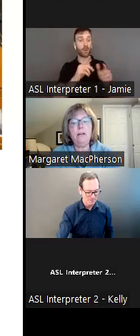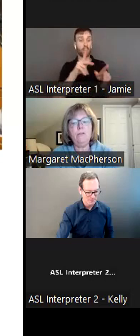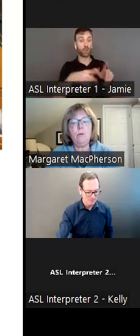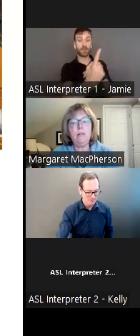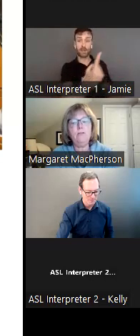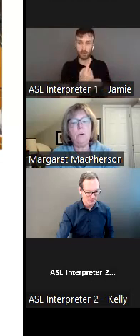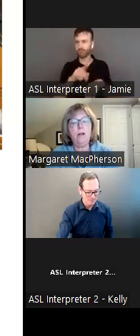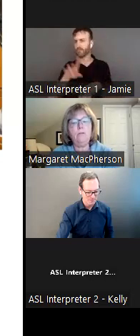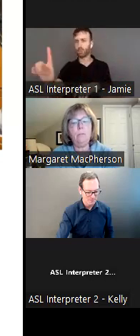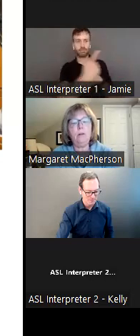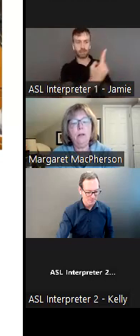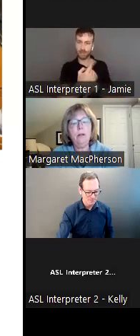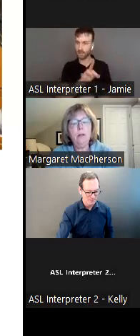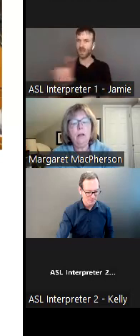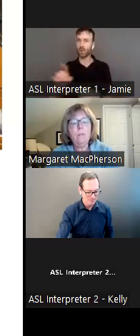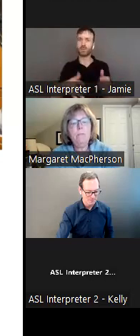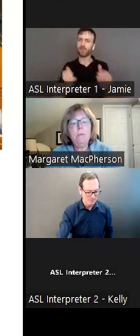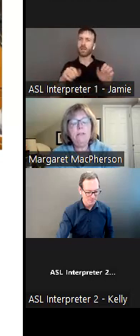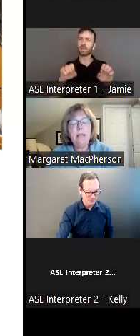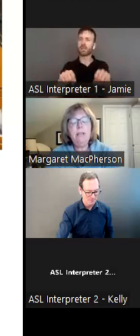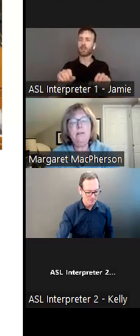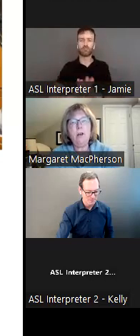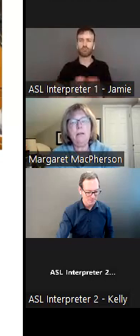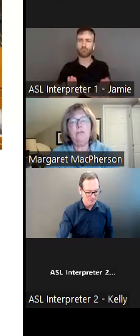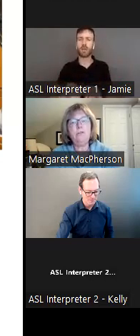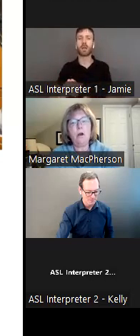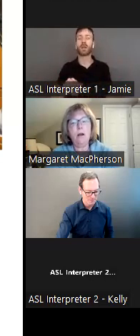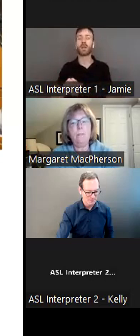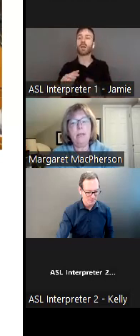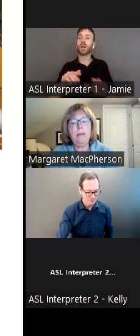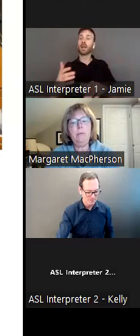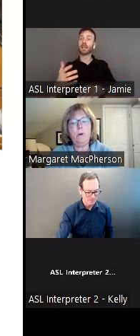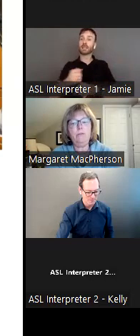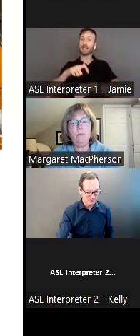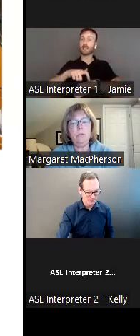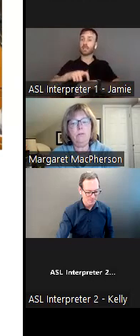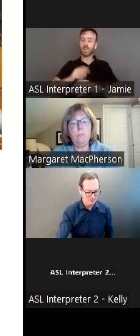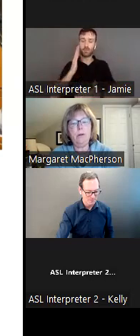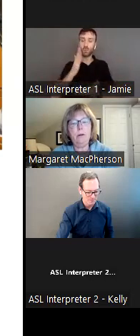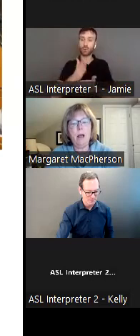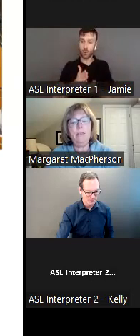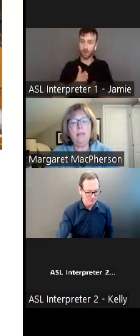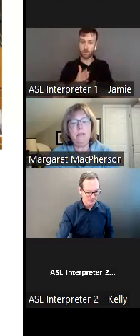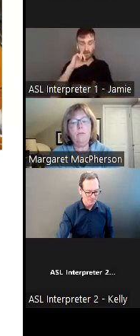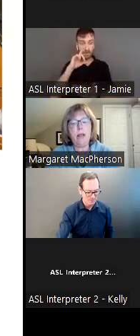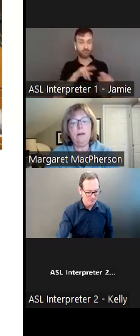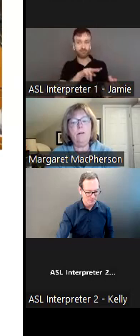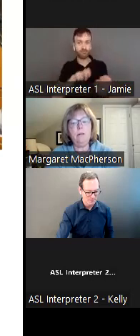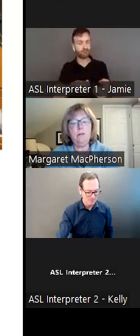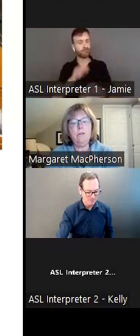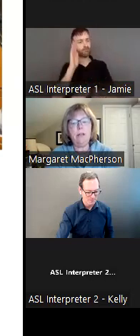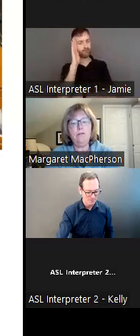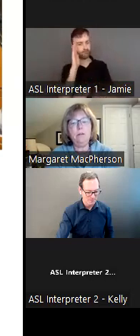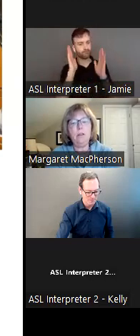the line as quickly as possible. Taking the time to stop and be present with someone, I think, is a